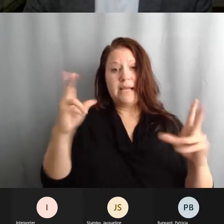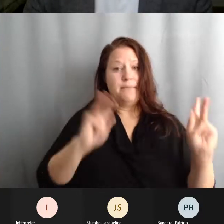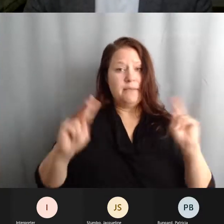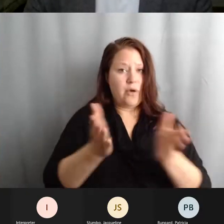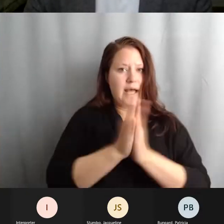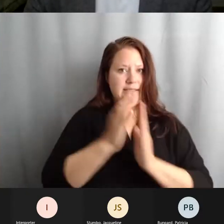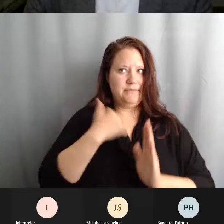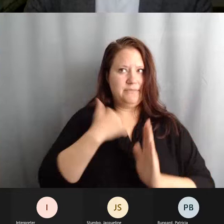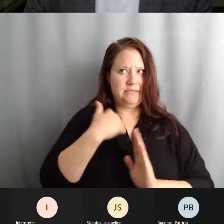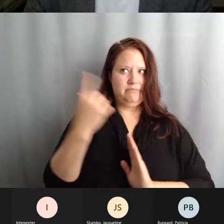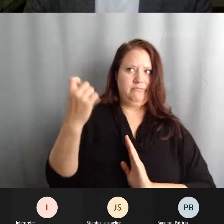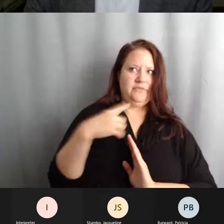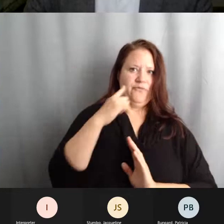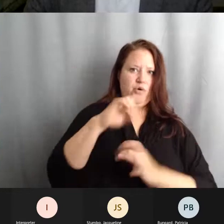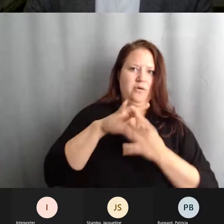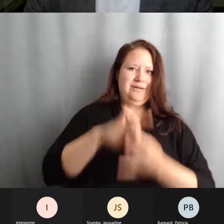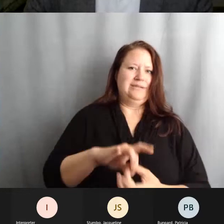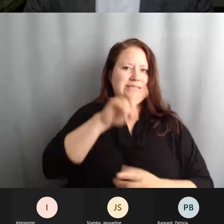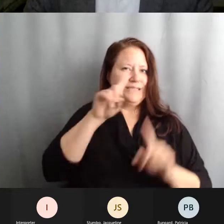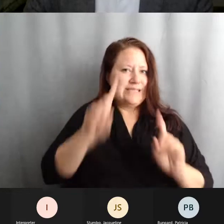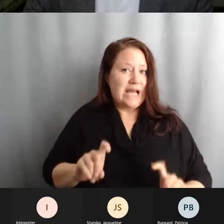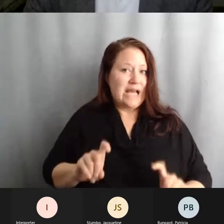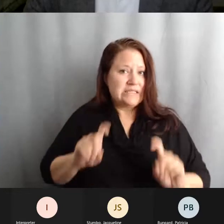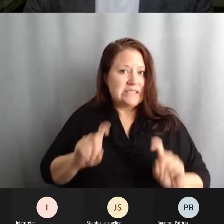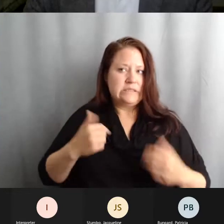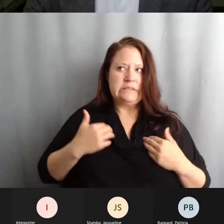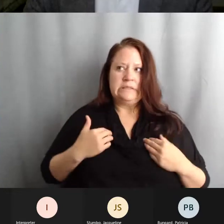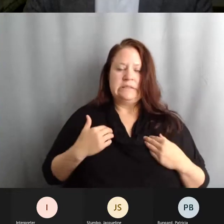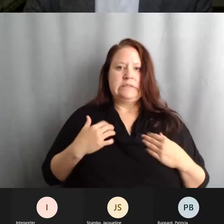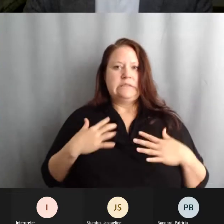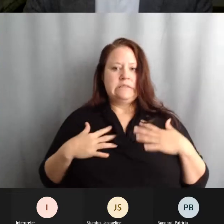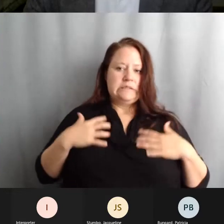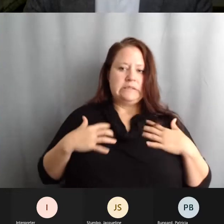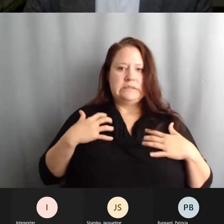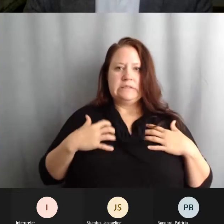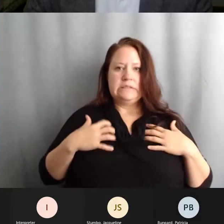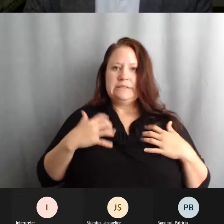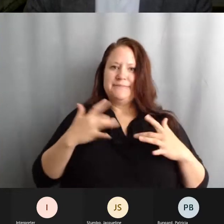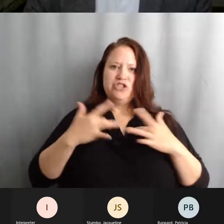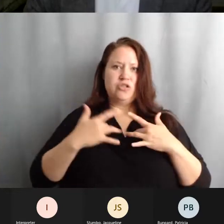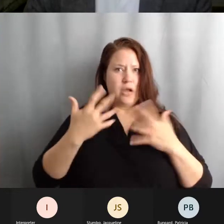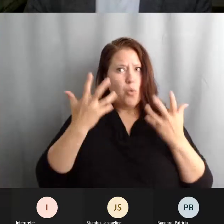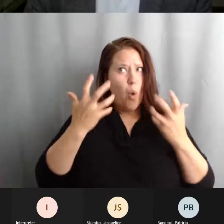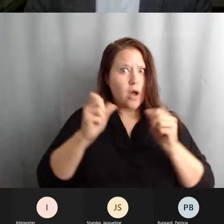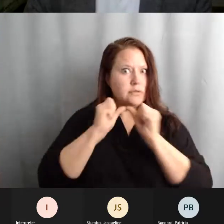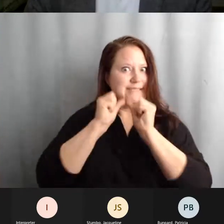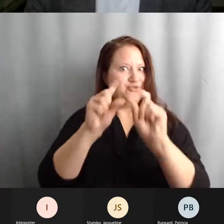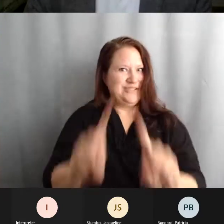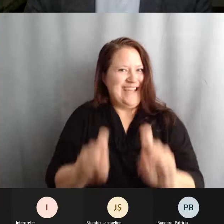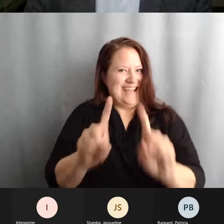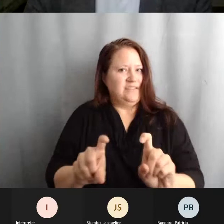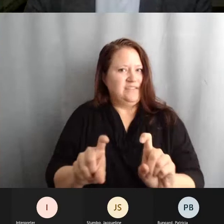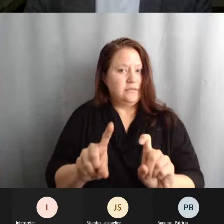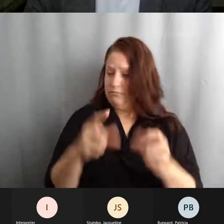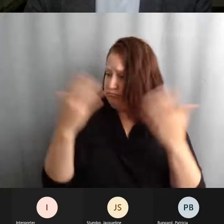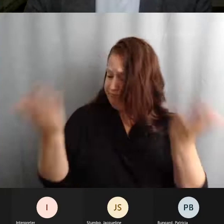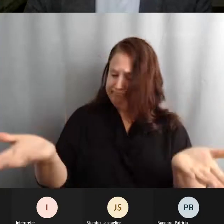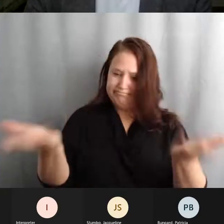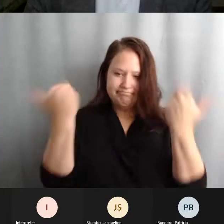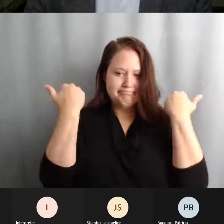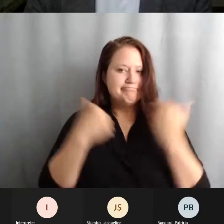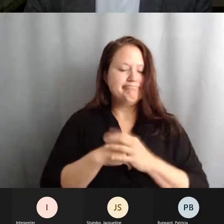me around testing is that they're personally concerned and they want to continue to test. And so you absolutely